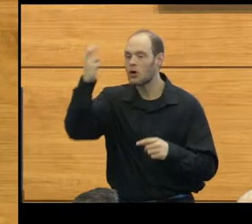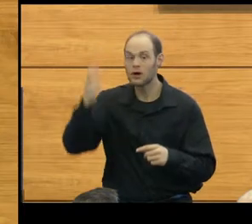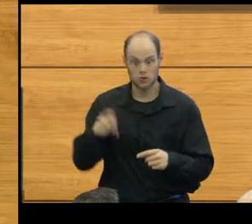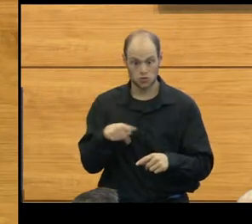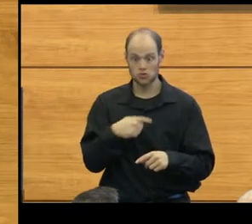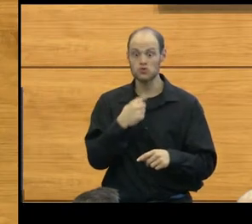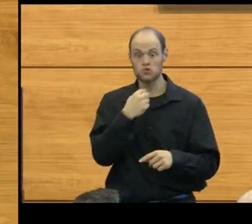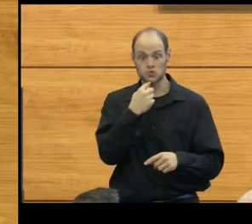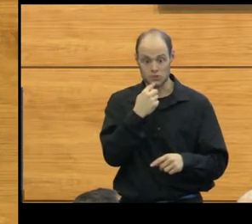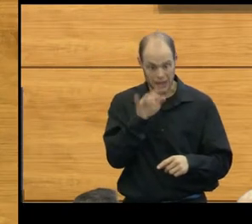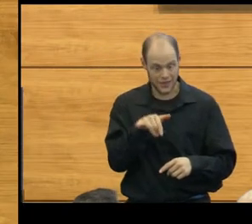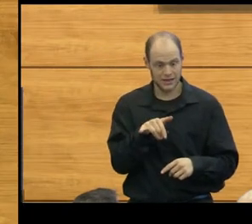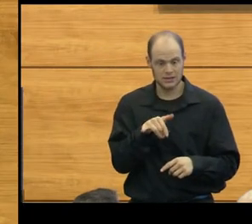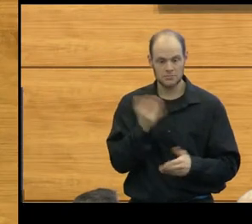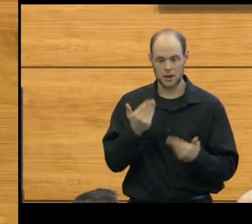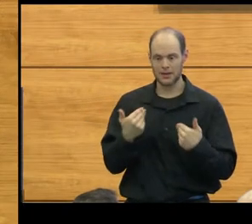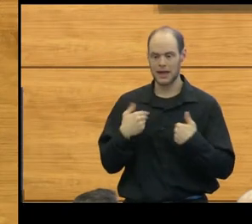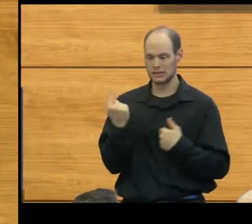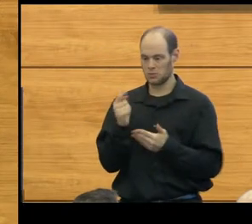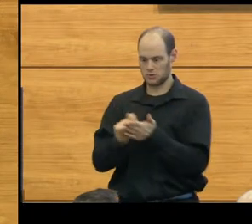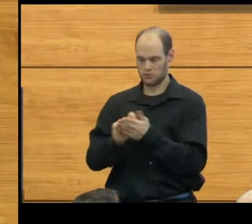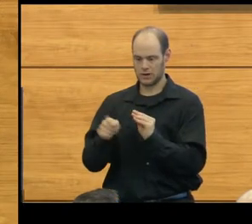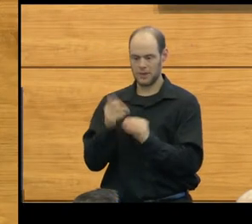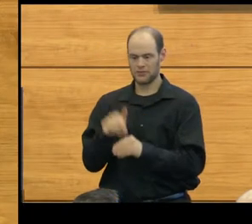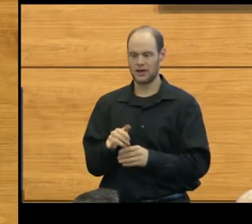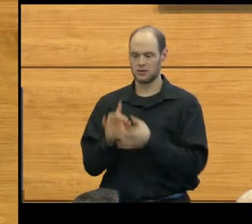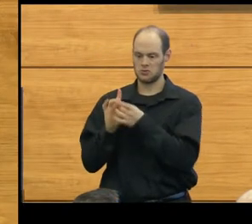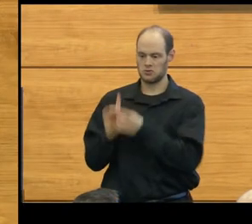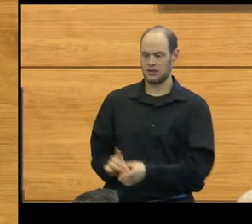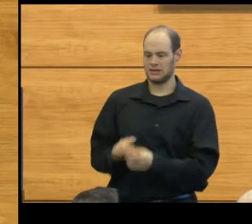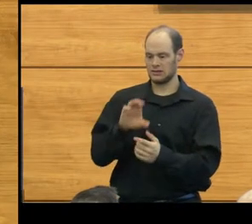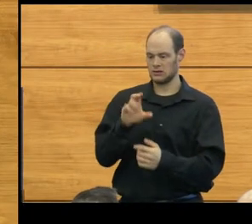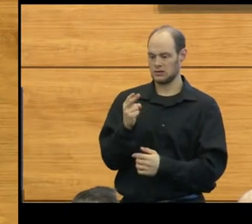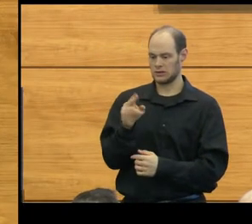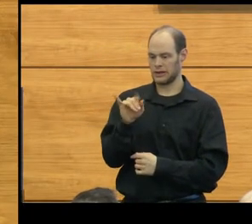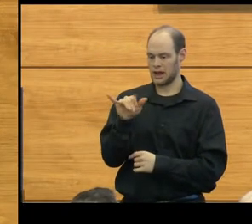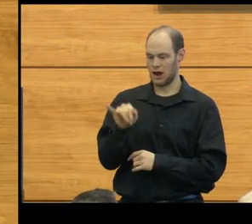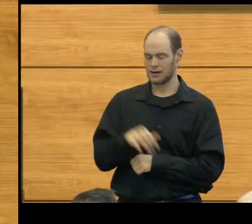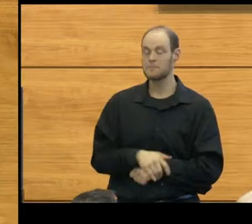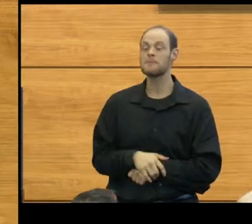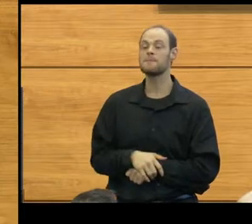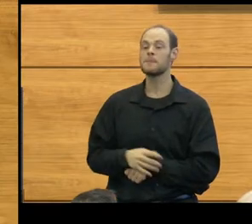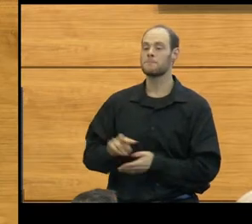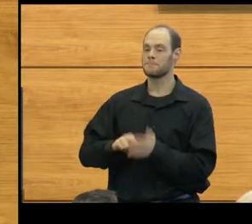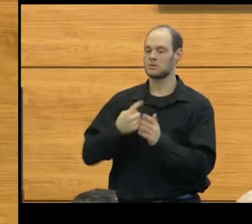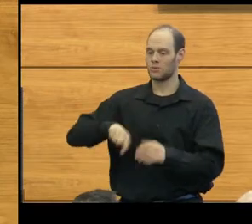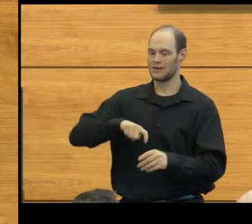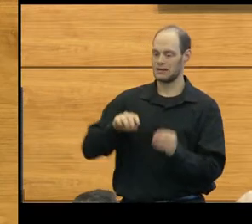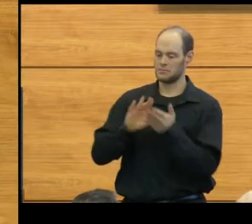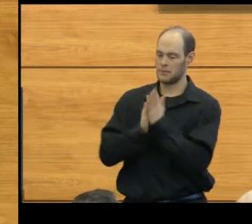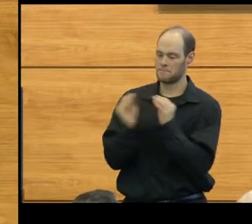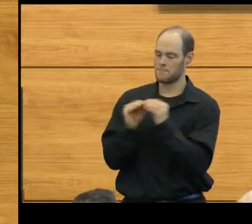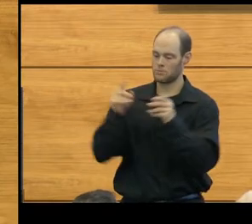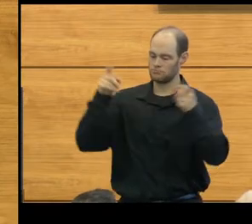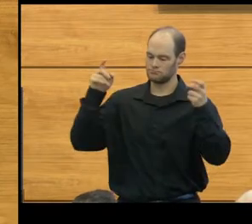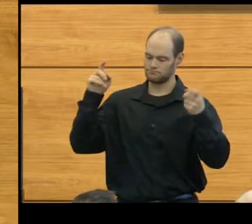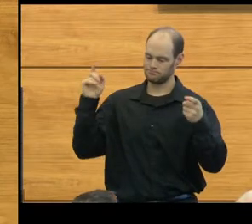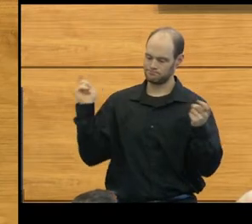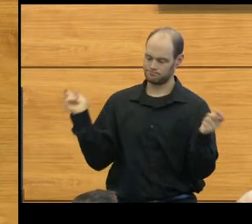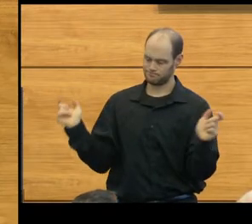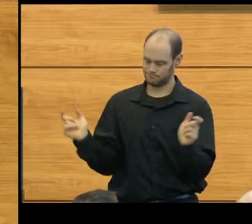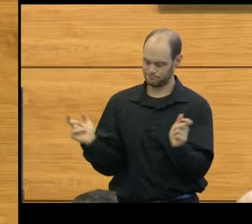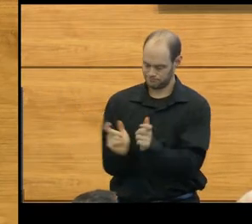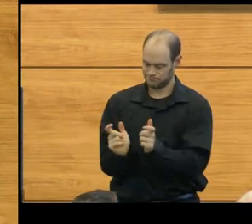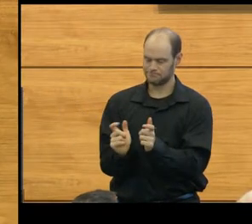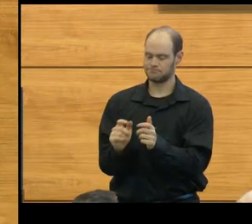it, it has had probably an article written about it as being associated with Chiari. So we need to get a lot more specific. What about